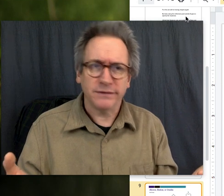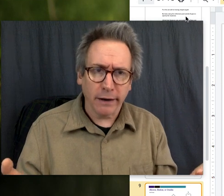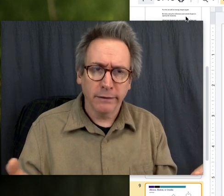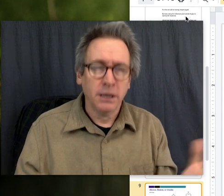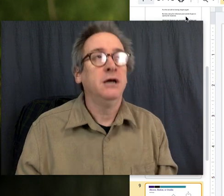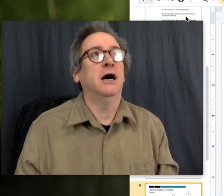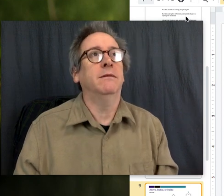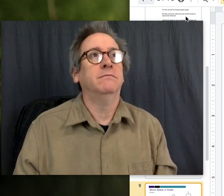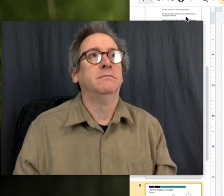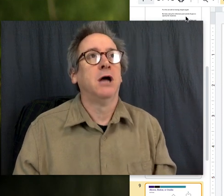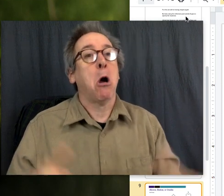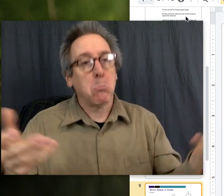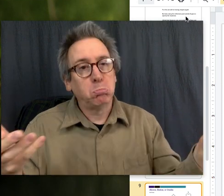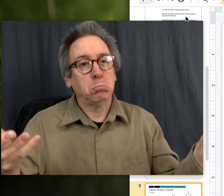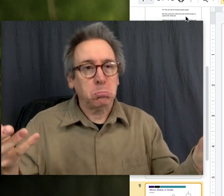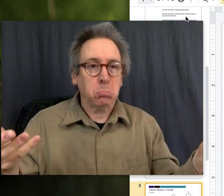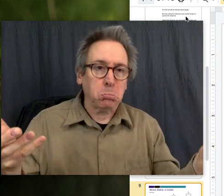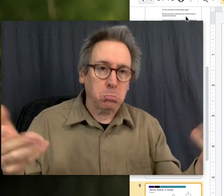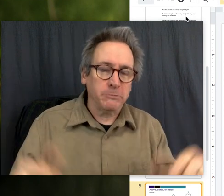average. No.